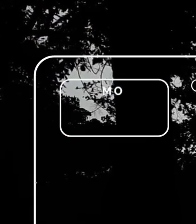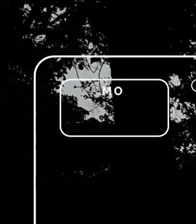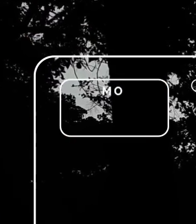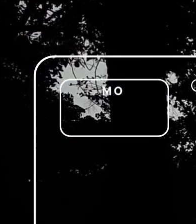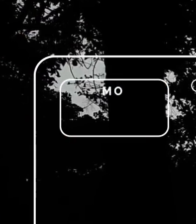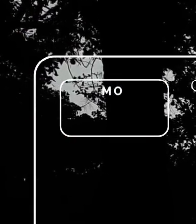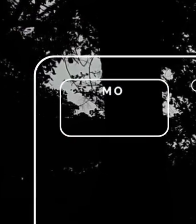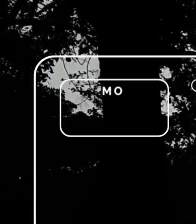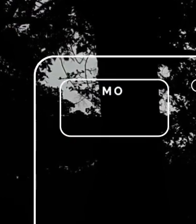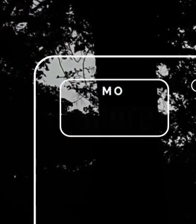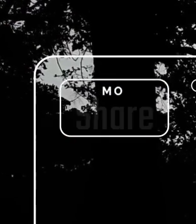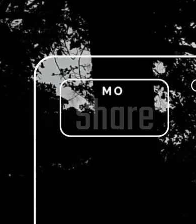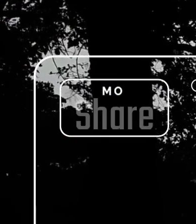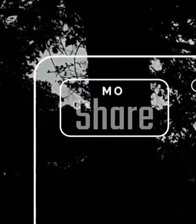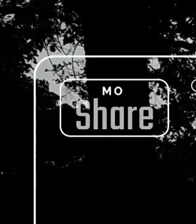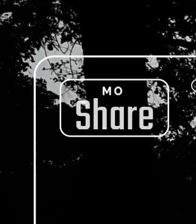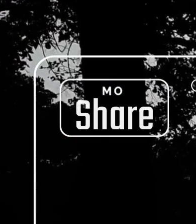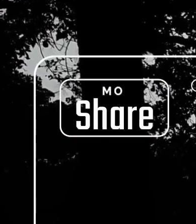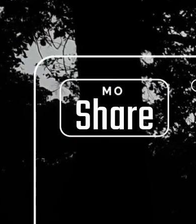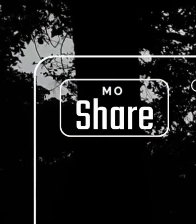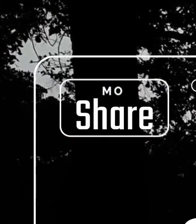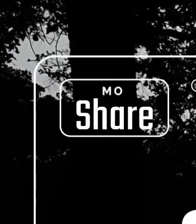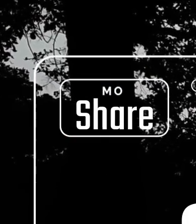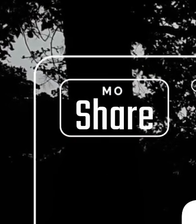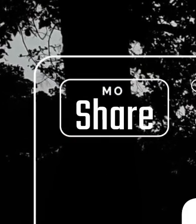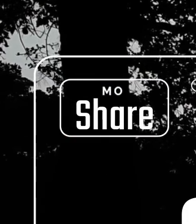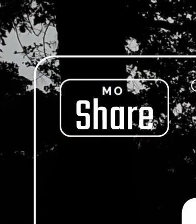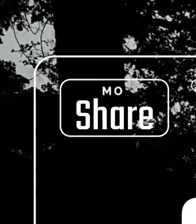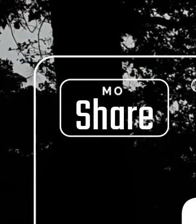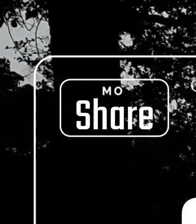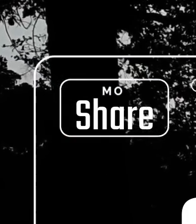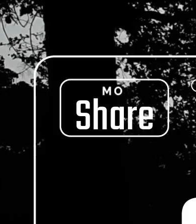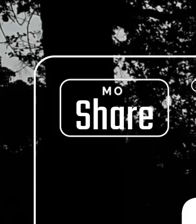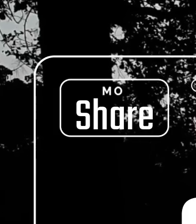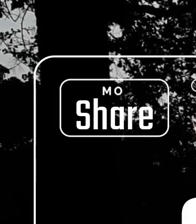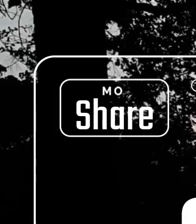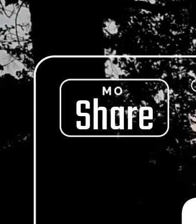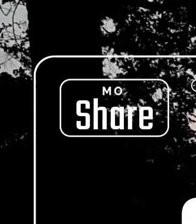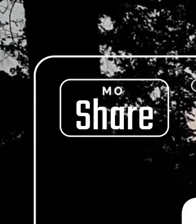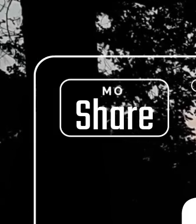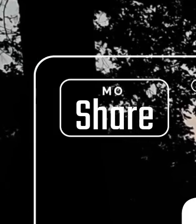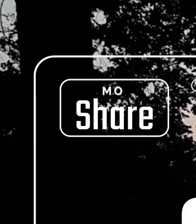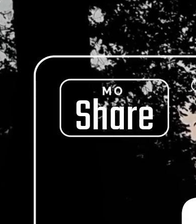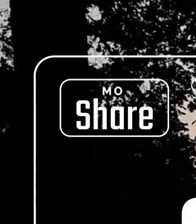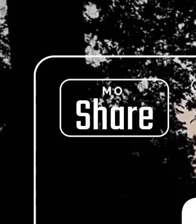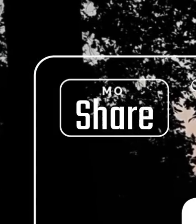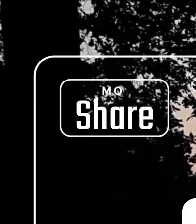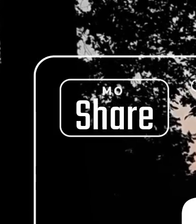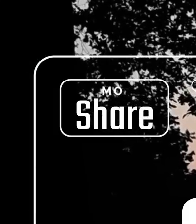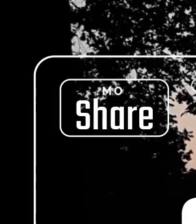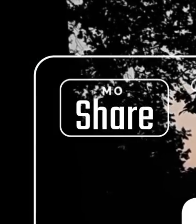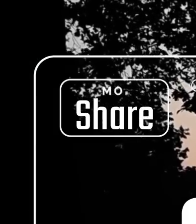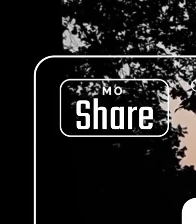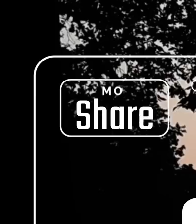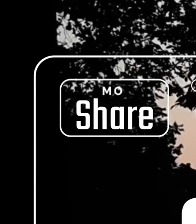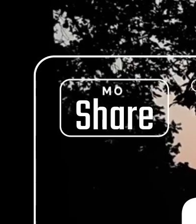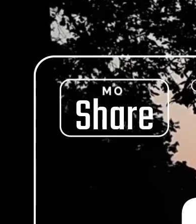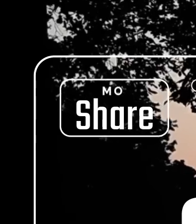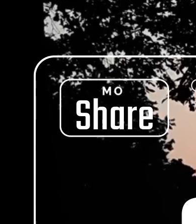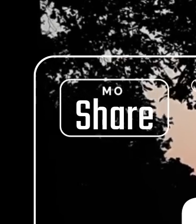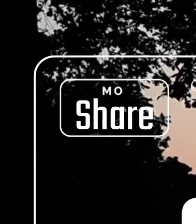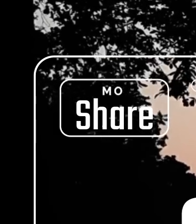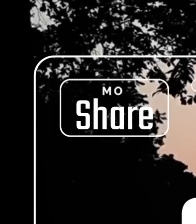Hey, if you like our videos, don't forget to subscribe. Like, share, click the bell so you get notified next time we make a